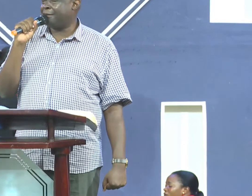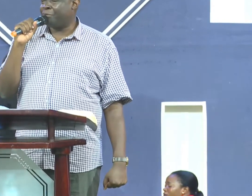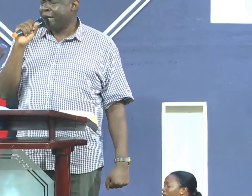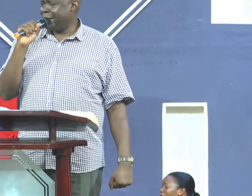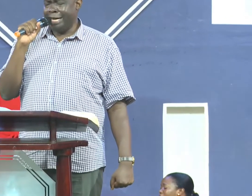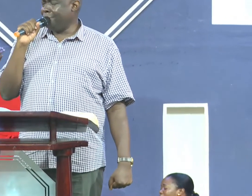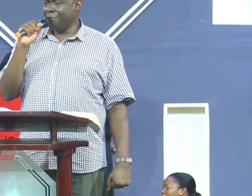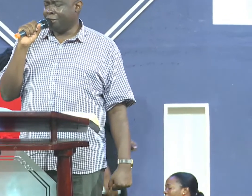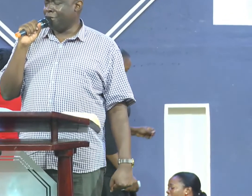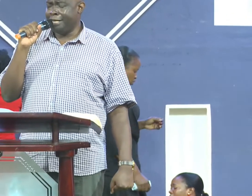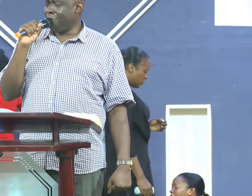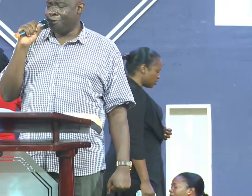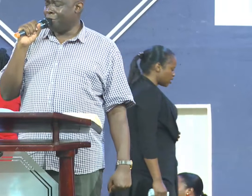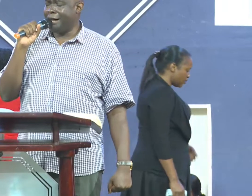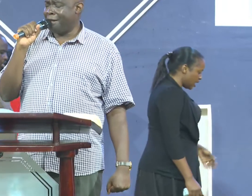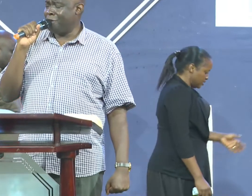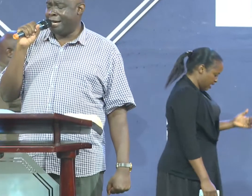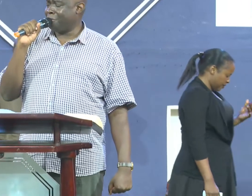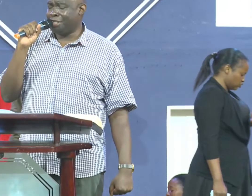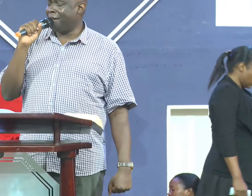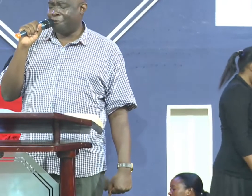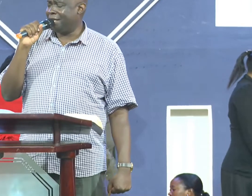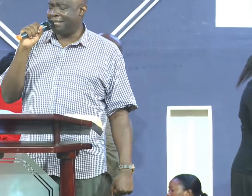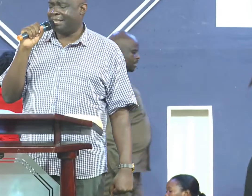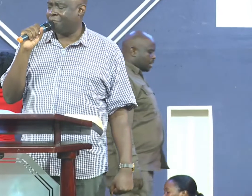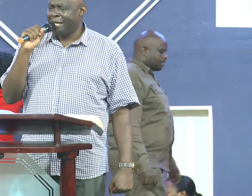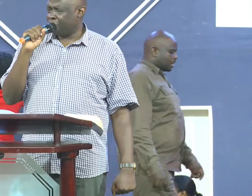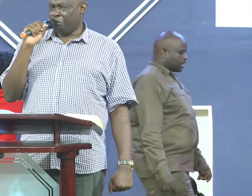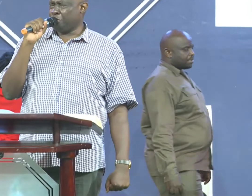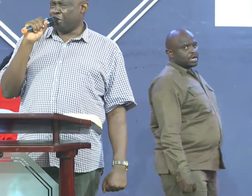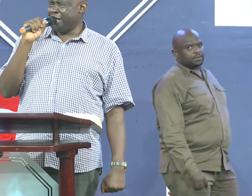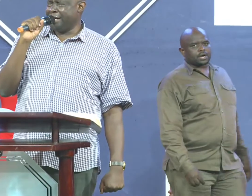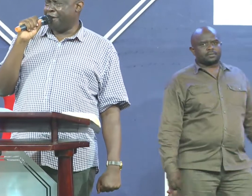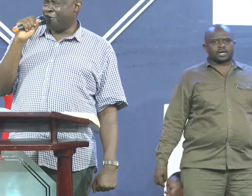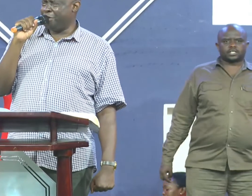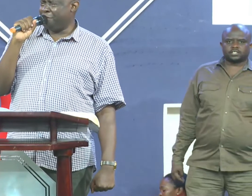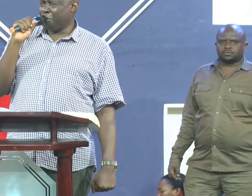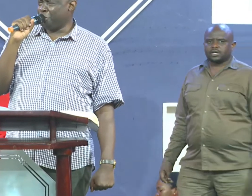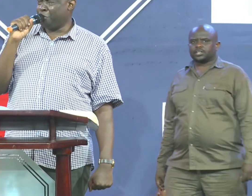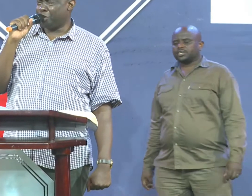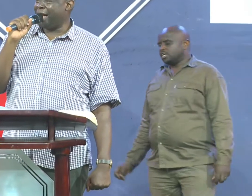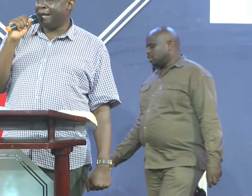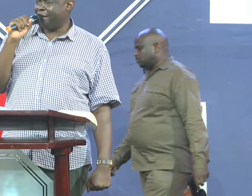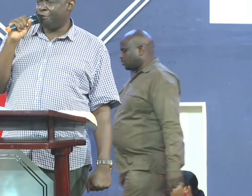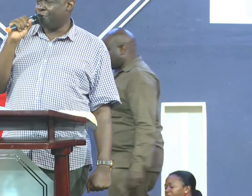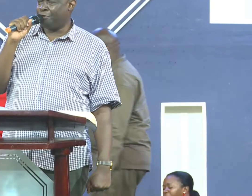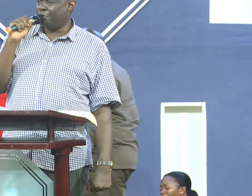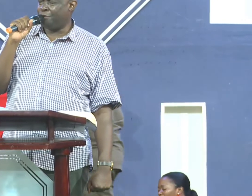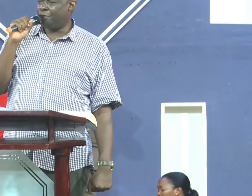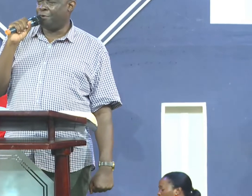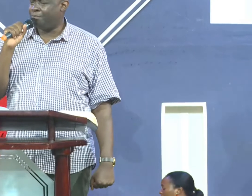ebyo bye tulina okulaba mu nnaku zaffe to sinda uli mchino